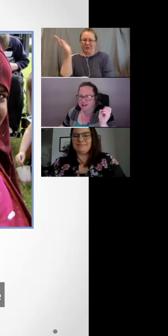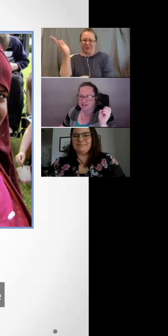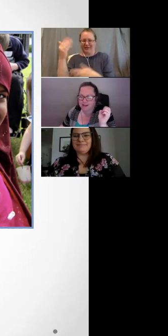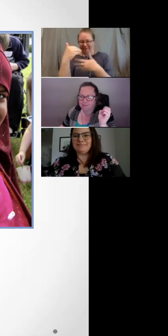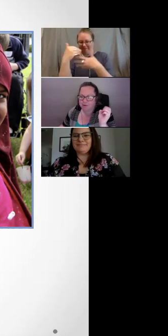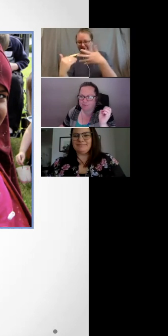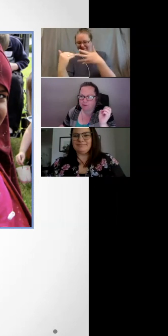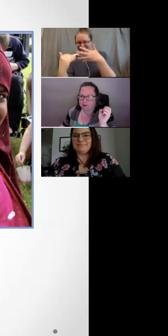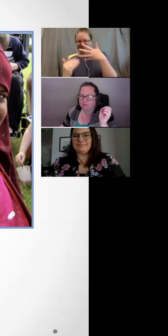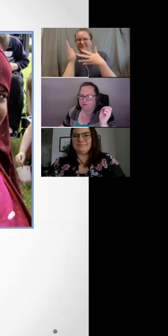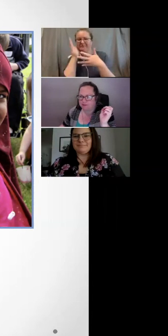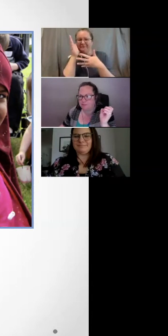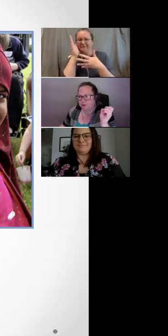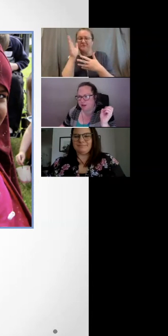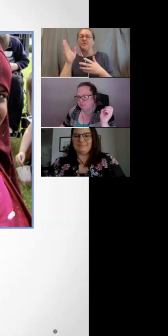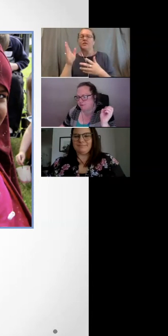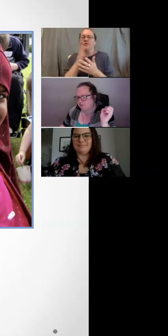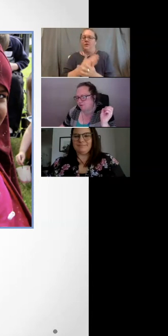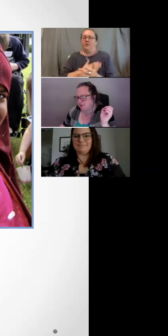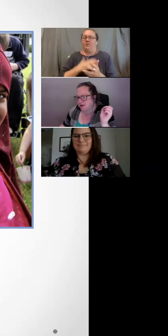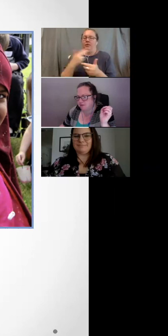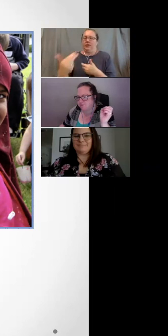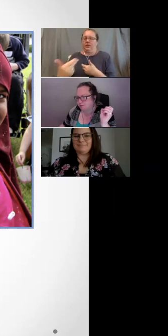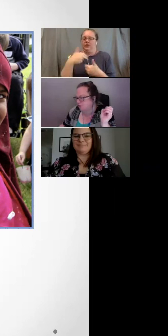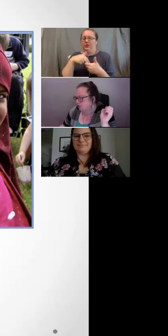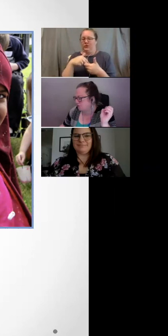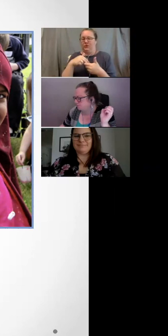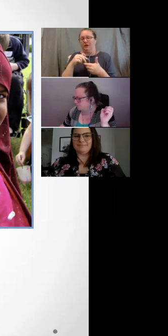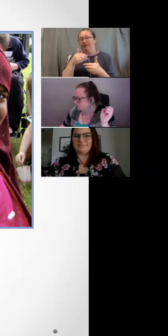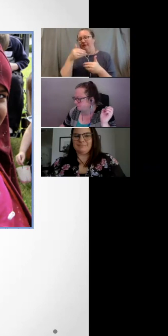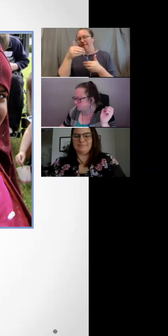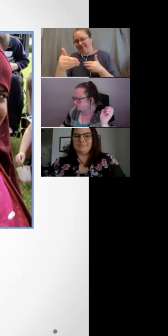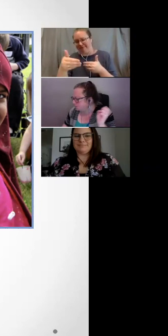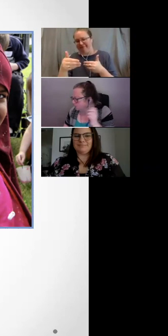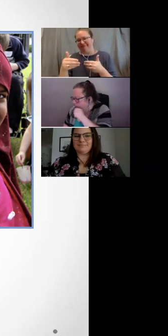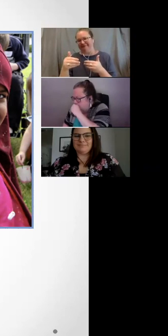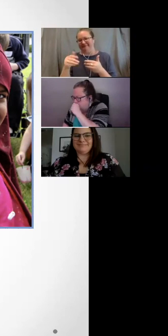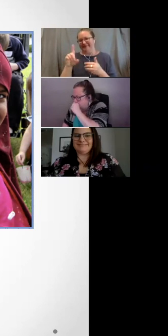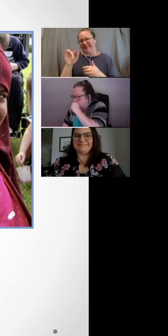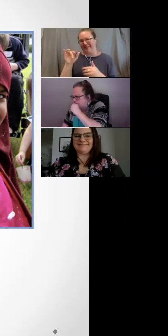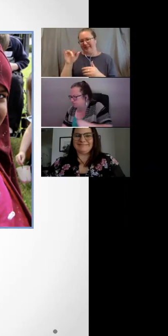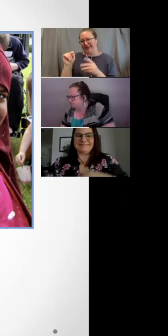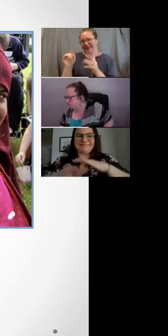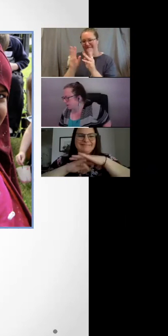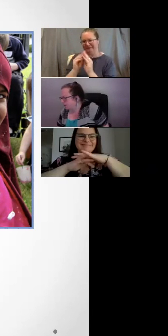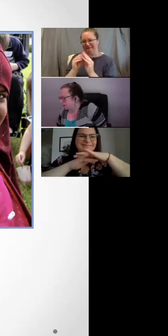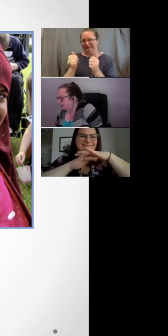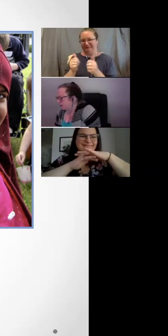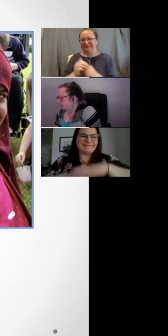call into that to get more information about the summer camps and that information.